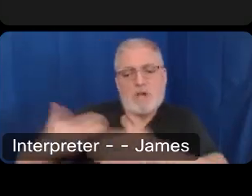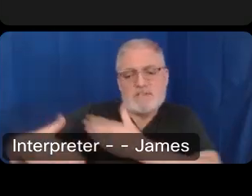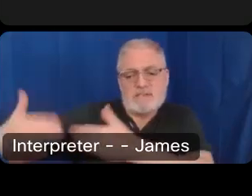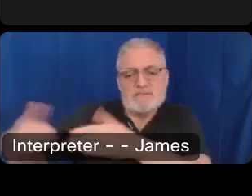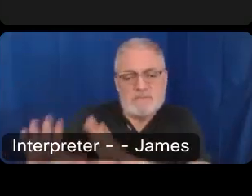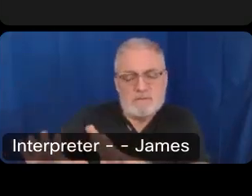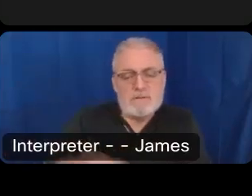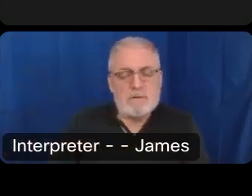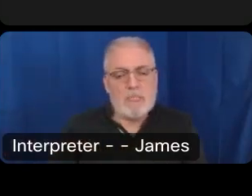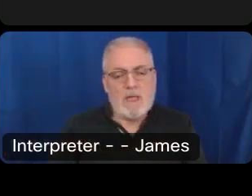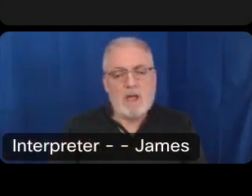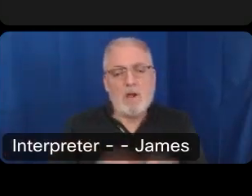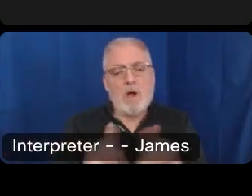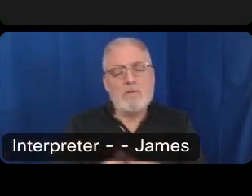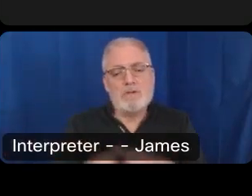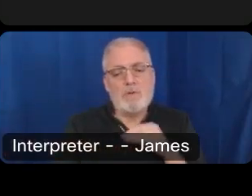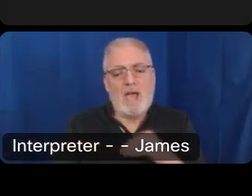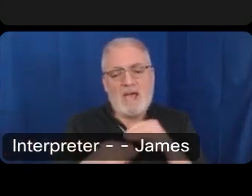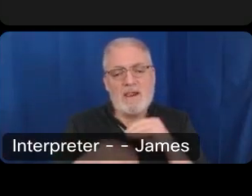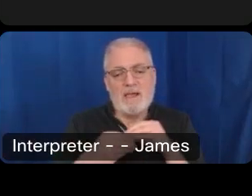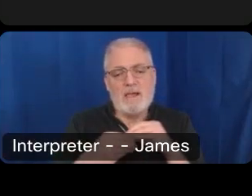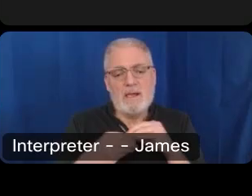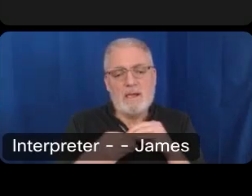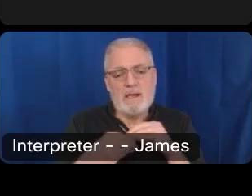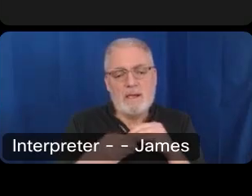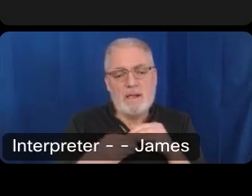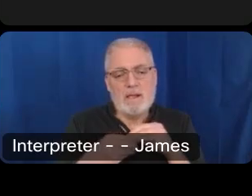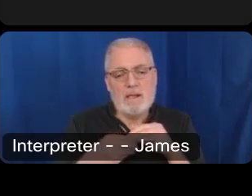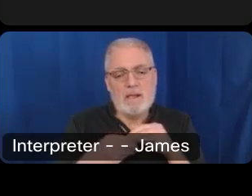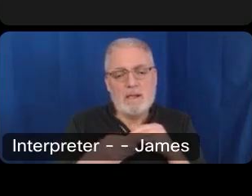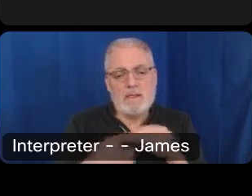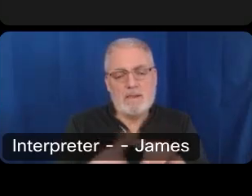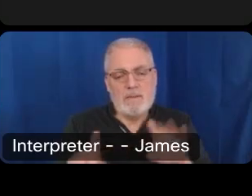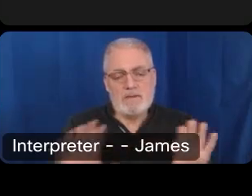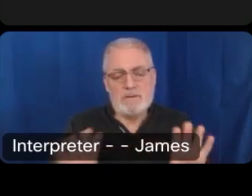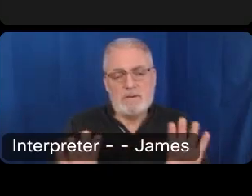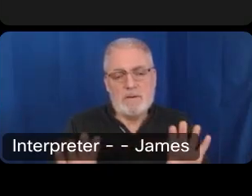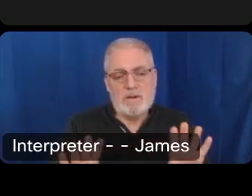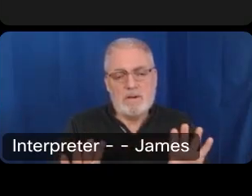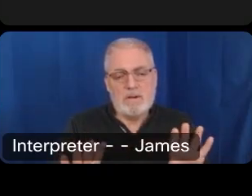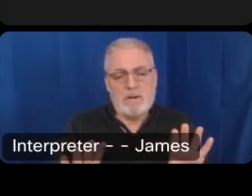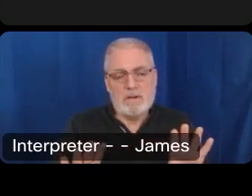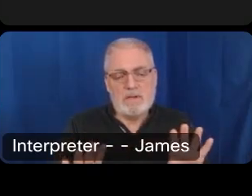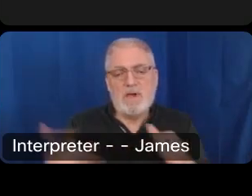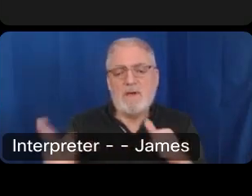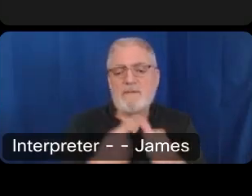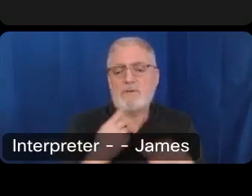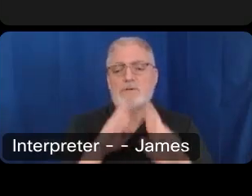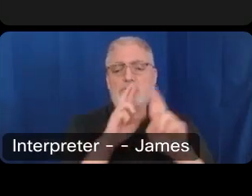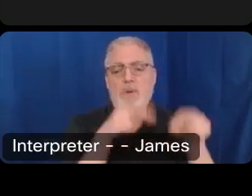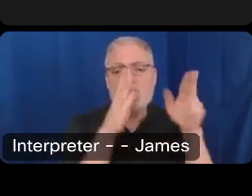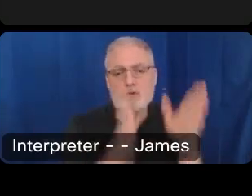we add in the dimension of first responders, people on the streets, because that's one of the big things that I think is